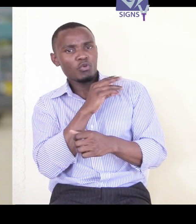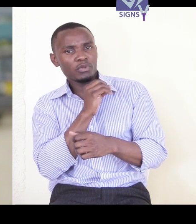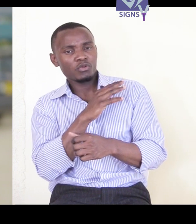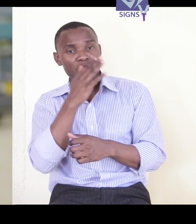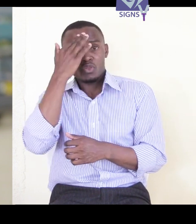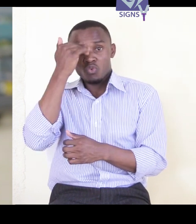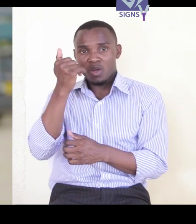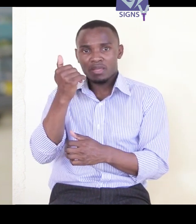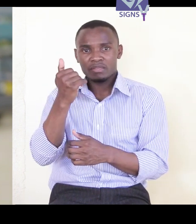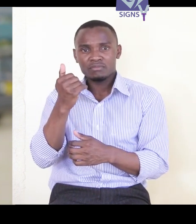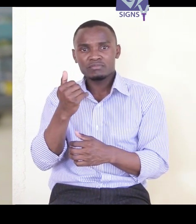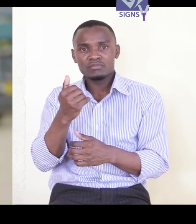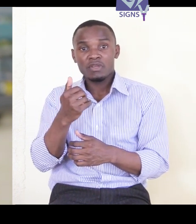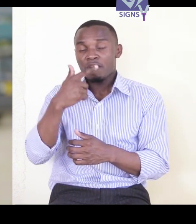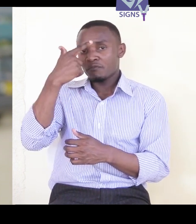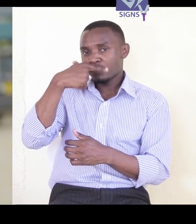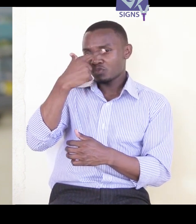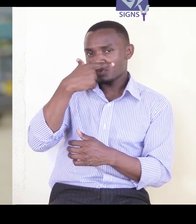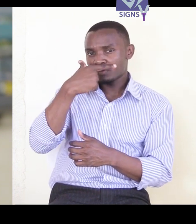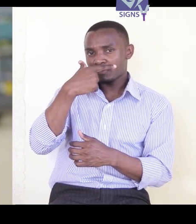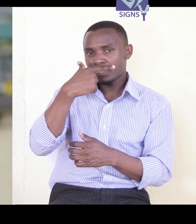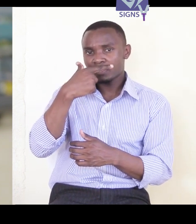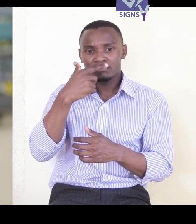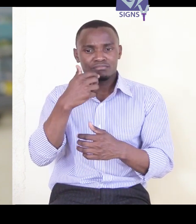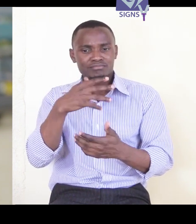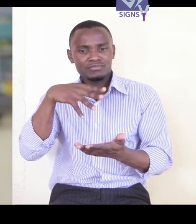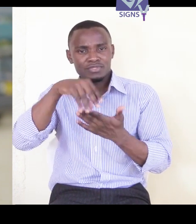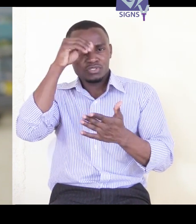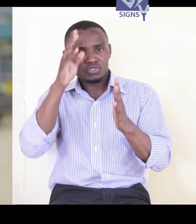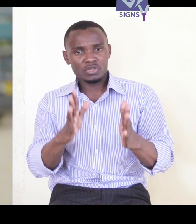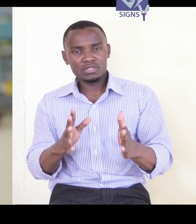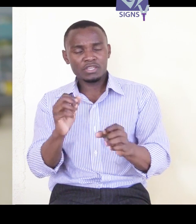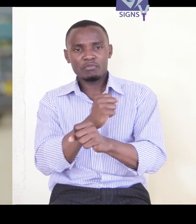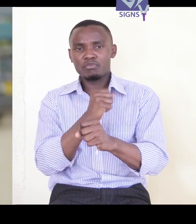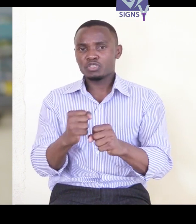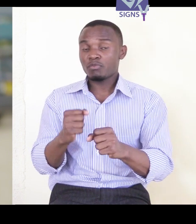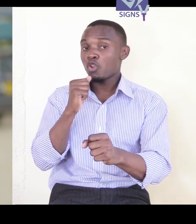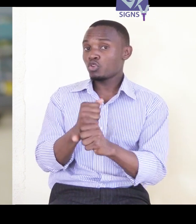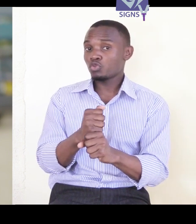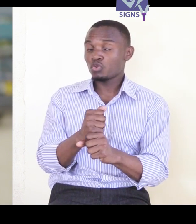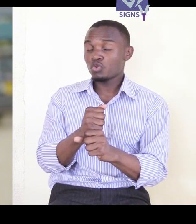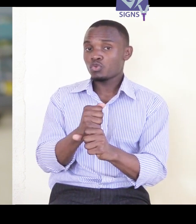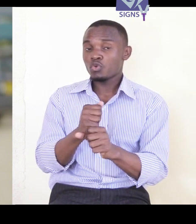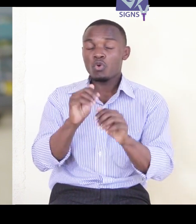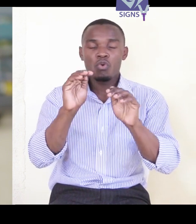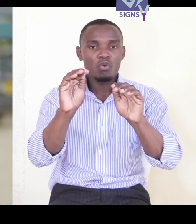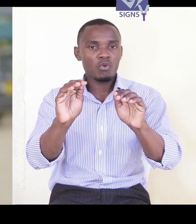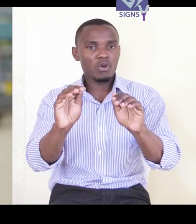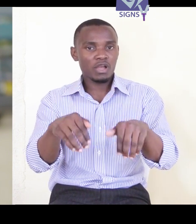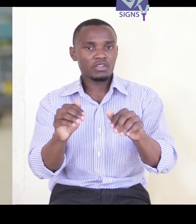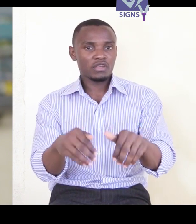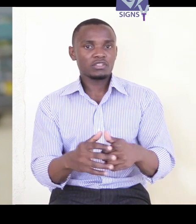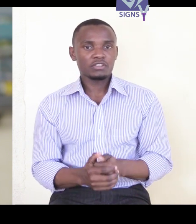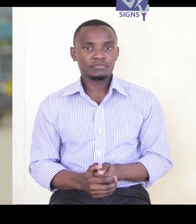and said that a visually impaired student cannot be able to do agriculture. Therefore, I got a result Y at